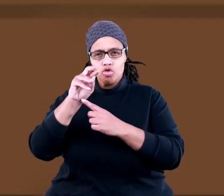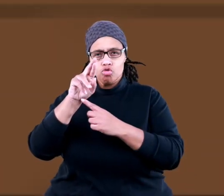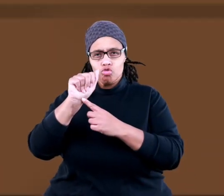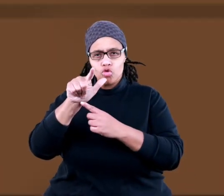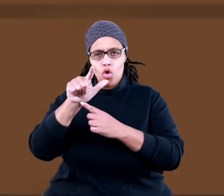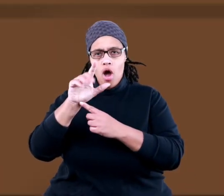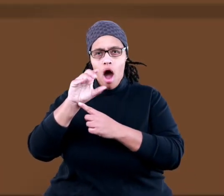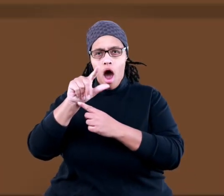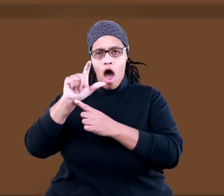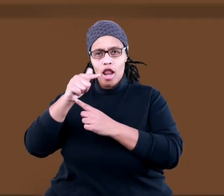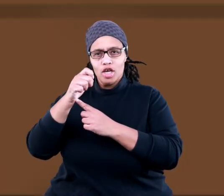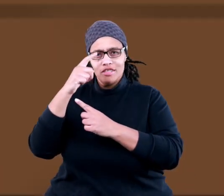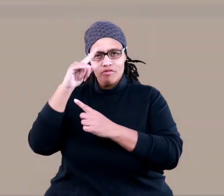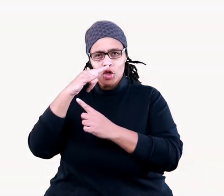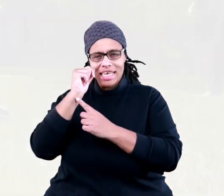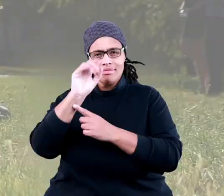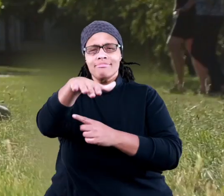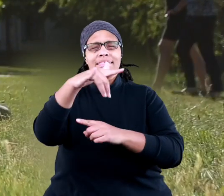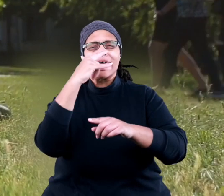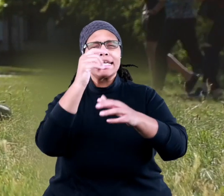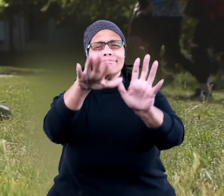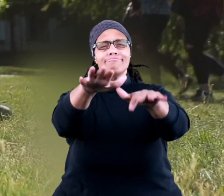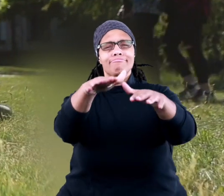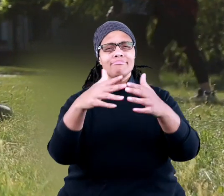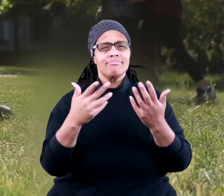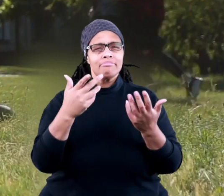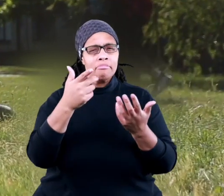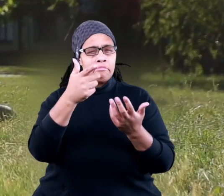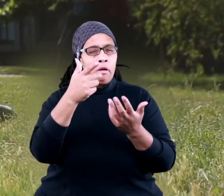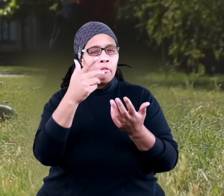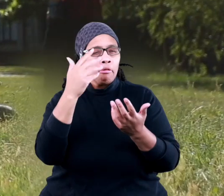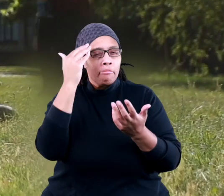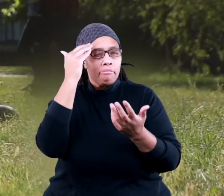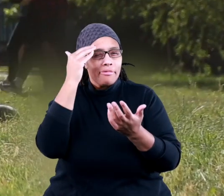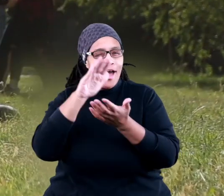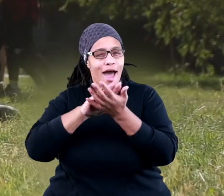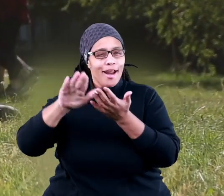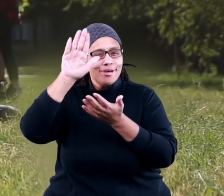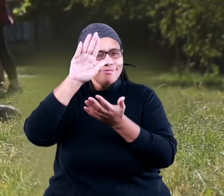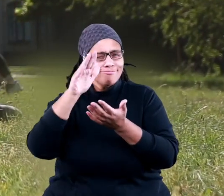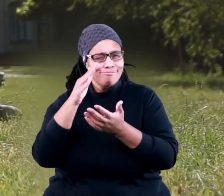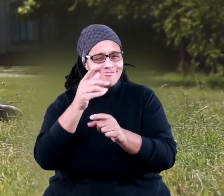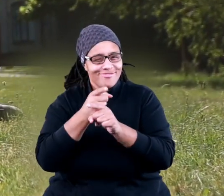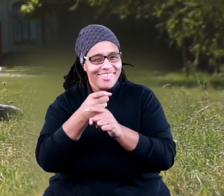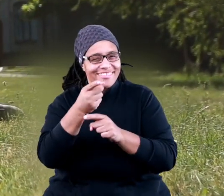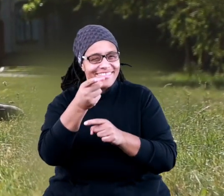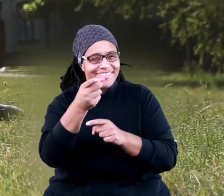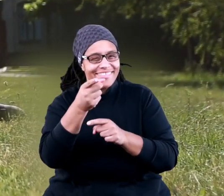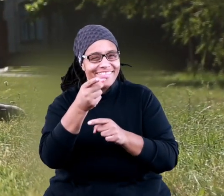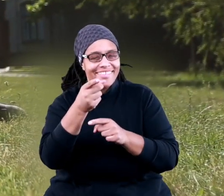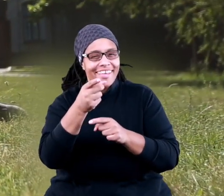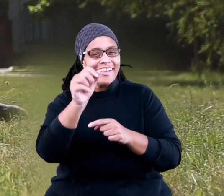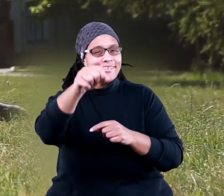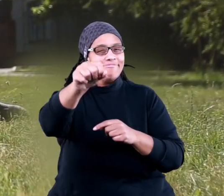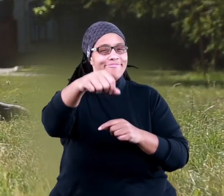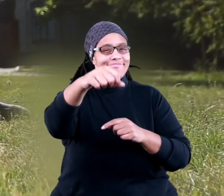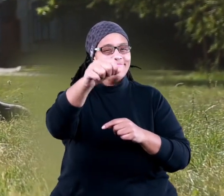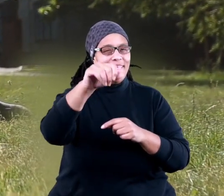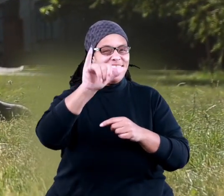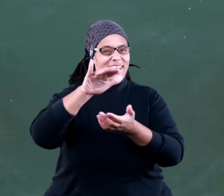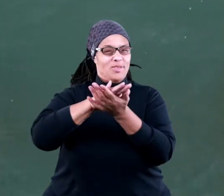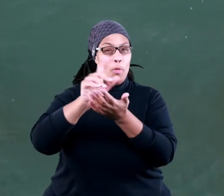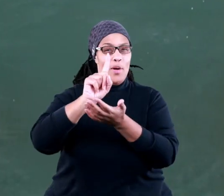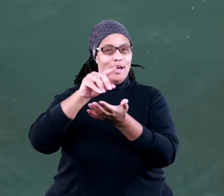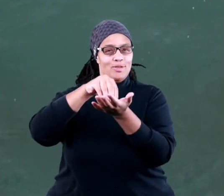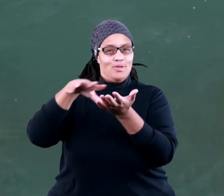Electoral College for Kids. Hey, kids! By now, you probably know what a college is. That's